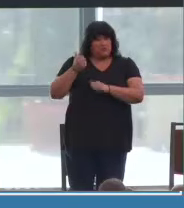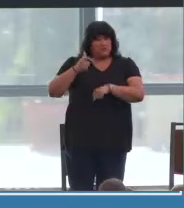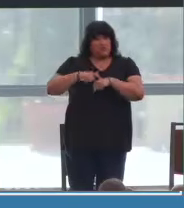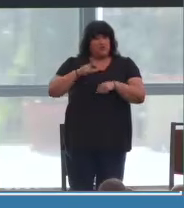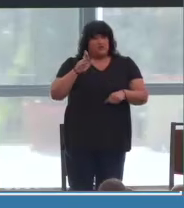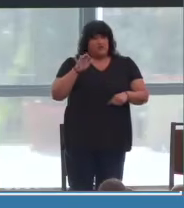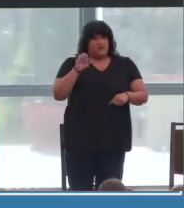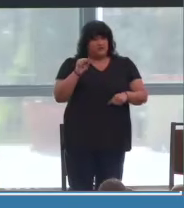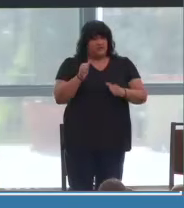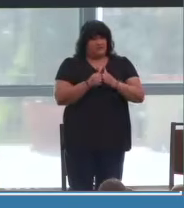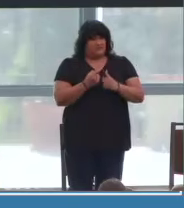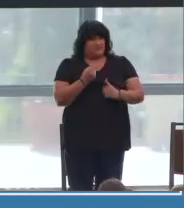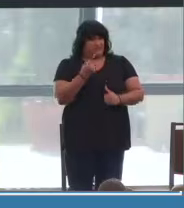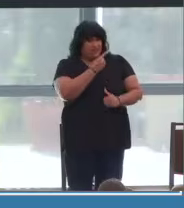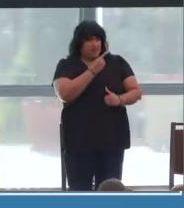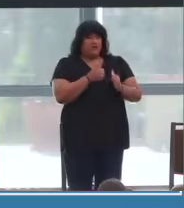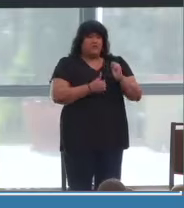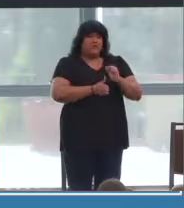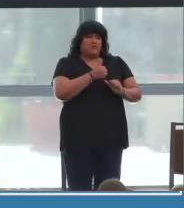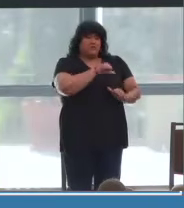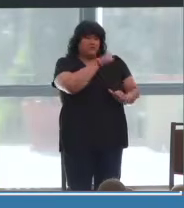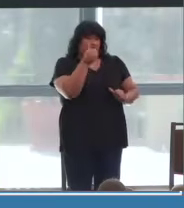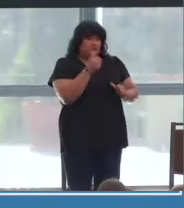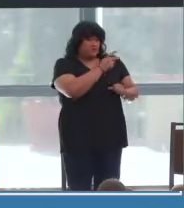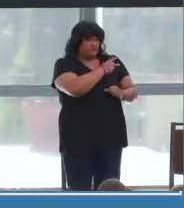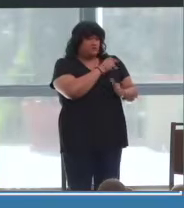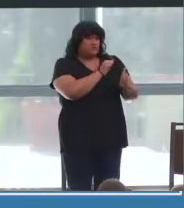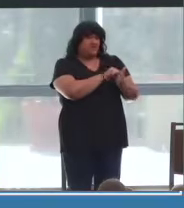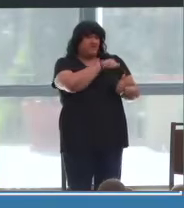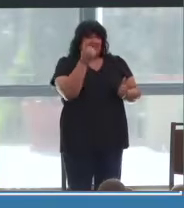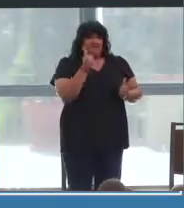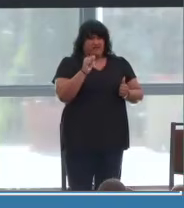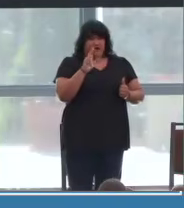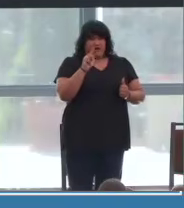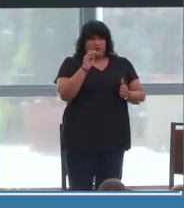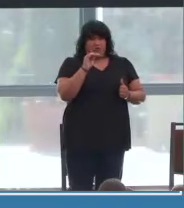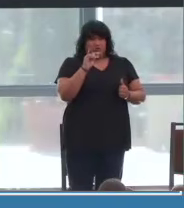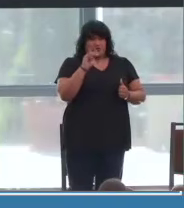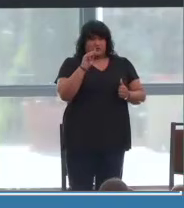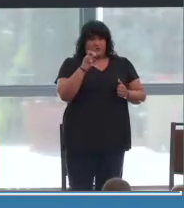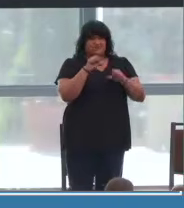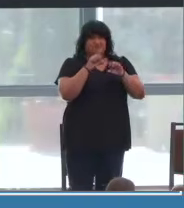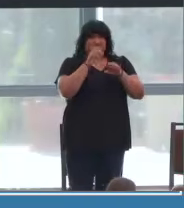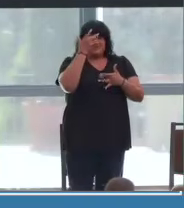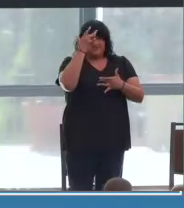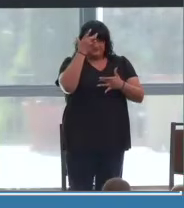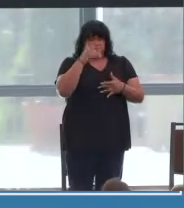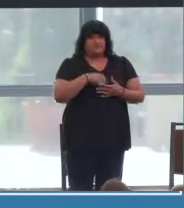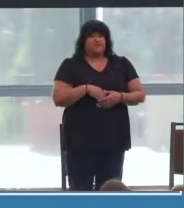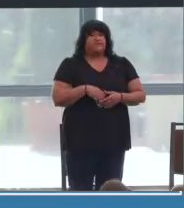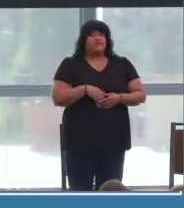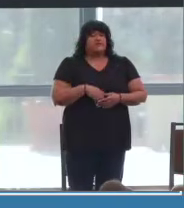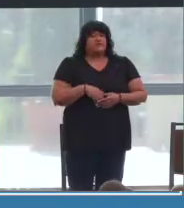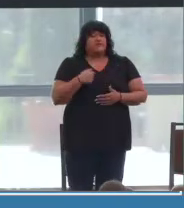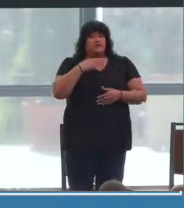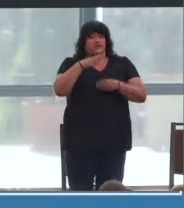certain percentage of patients with other autoimmune disease. I want to talk about interferon. Interferon is part of